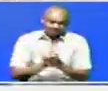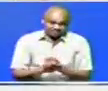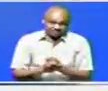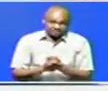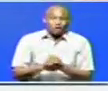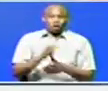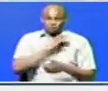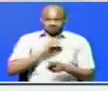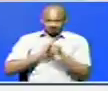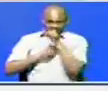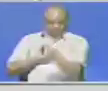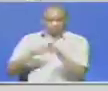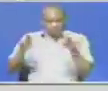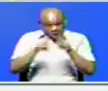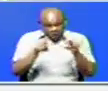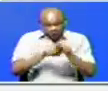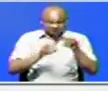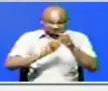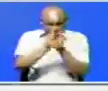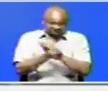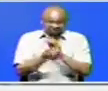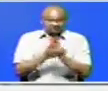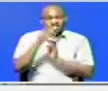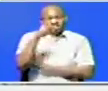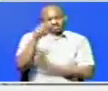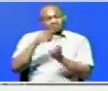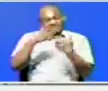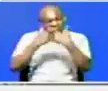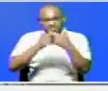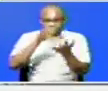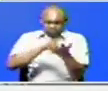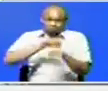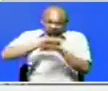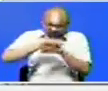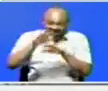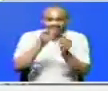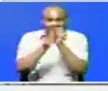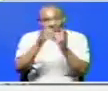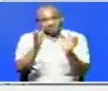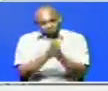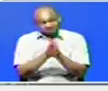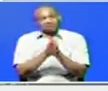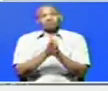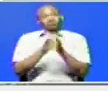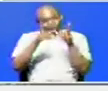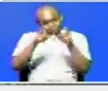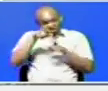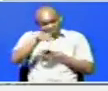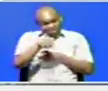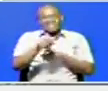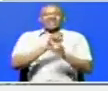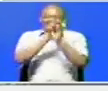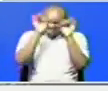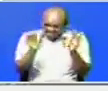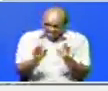The commission has also reconfigured the KIMS gadgets to transmit both text and images simultaneously with a clearly defined